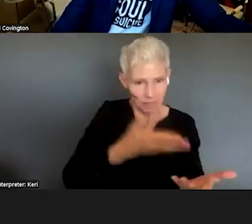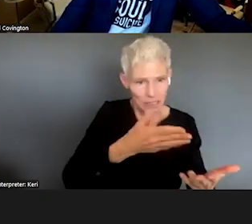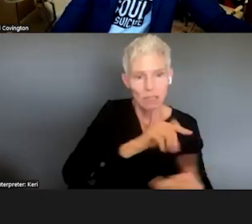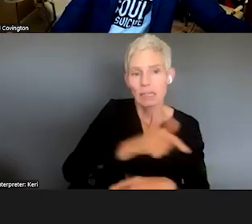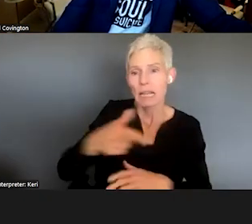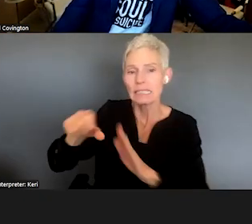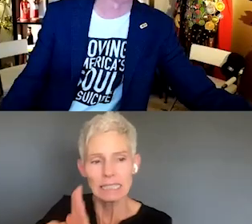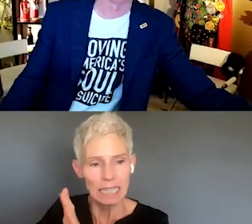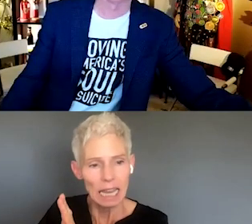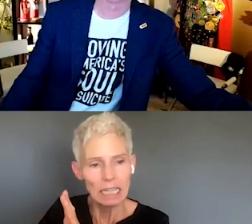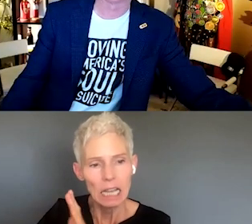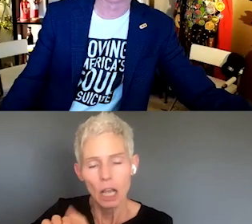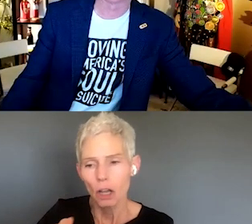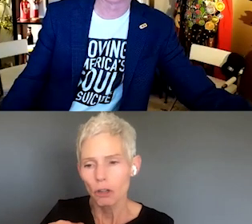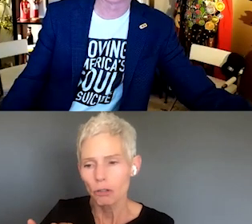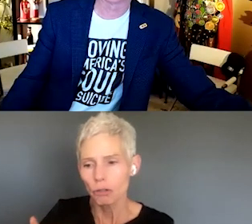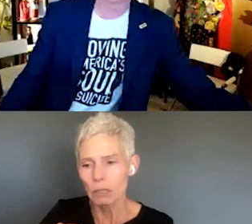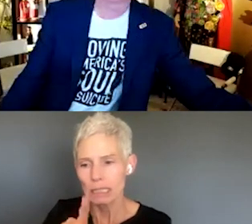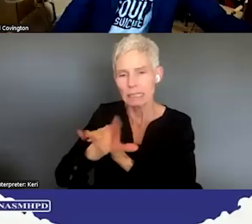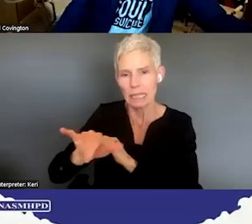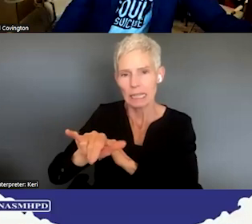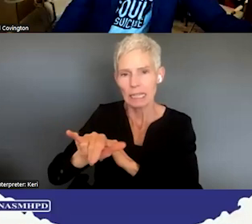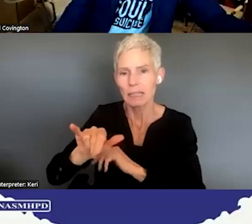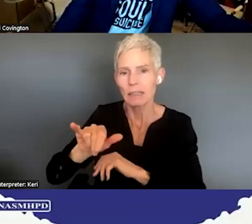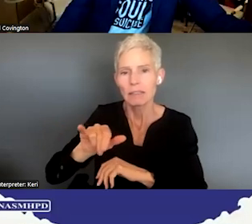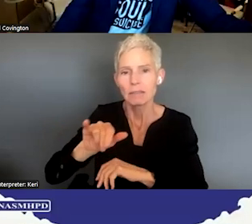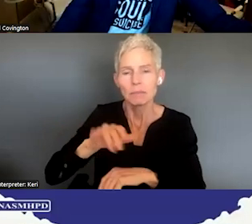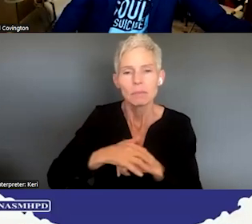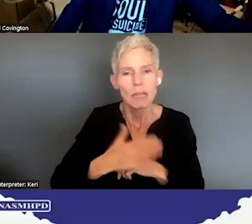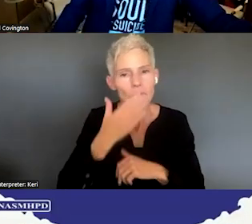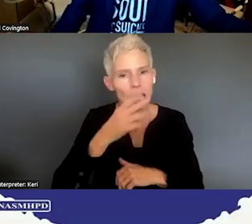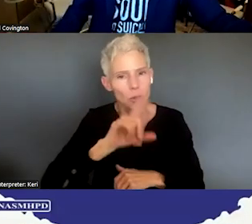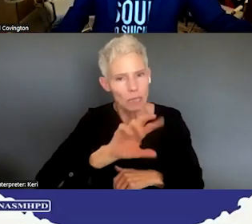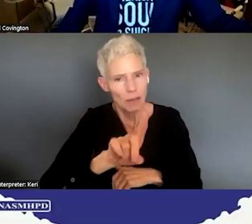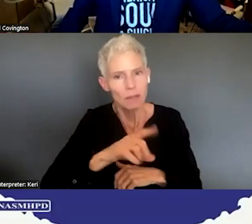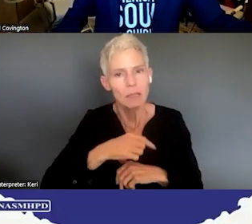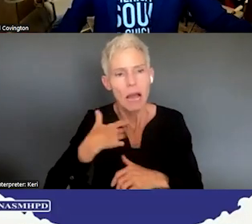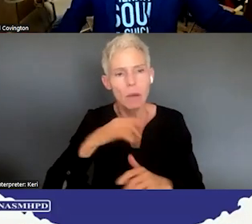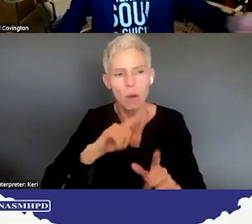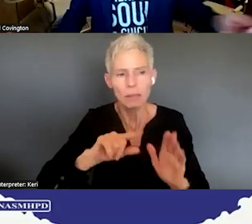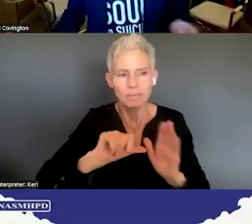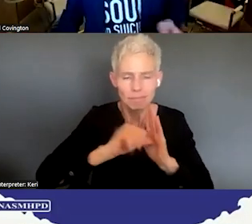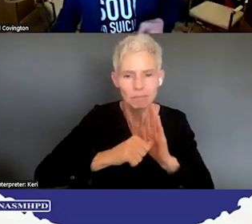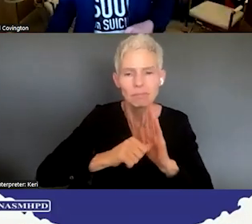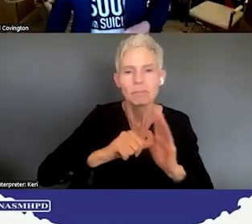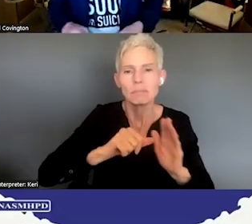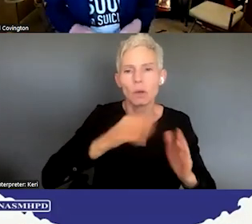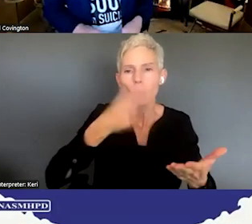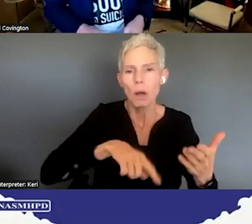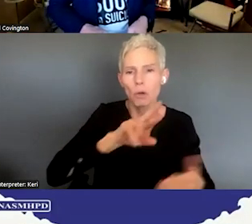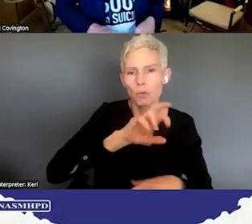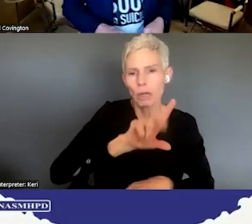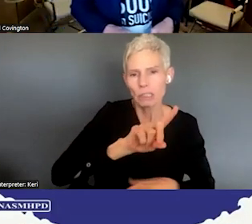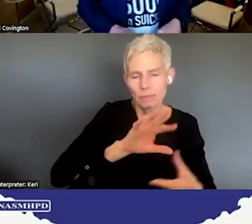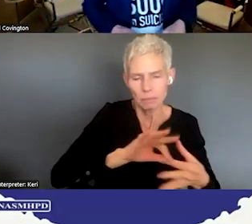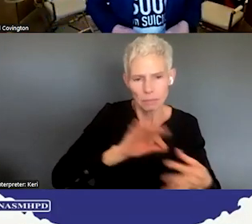giving today's NAJBID update. Thank you, David. And I just wanted to highlight Richard and the